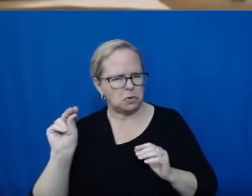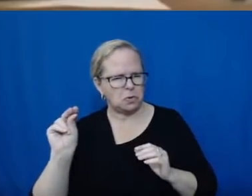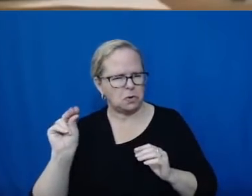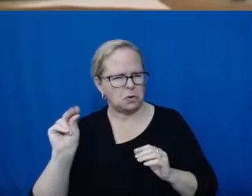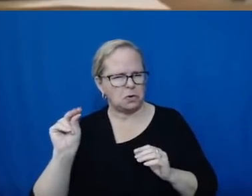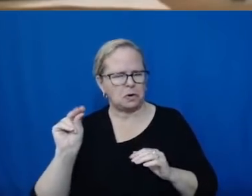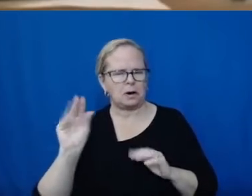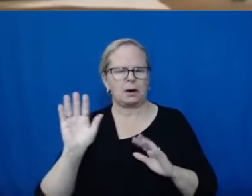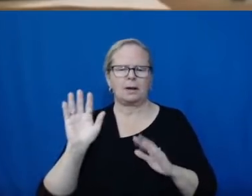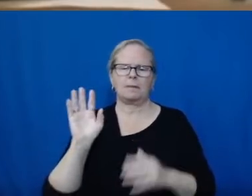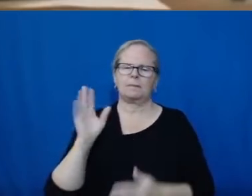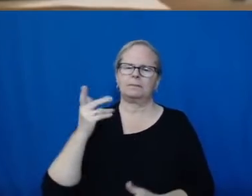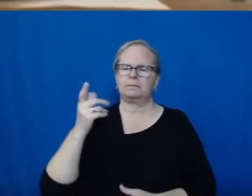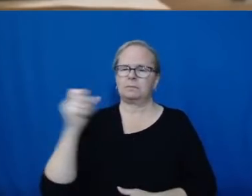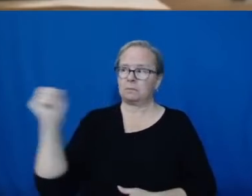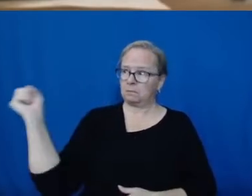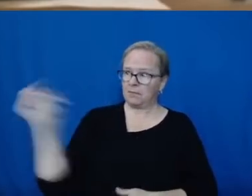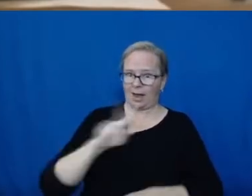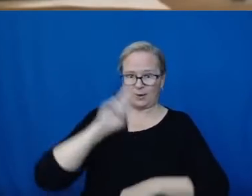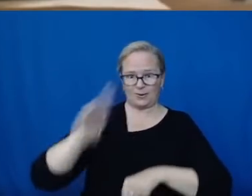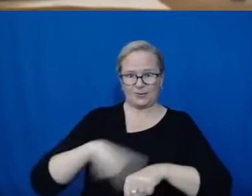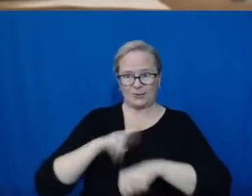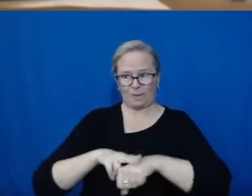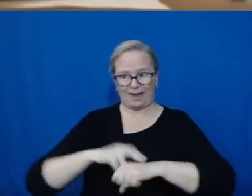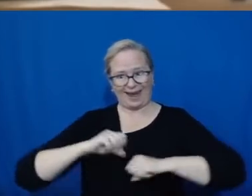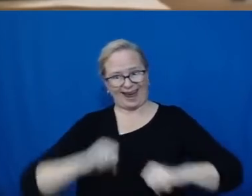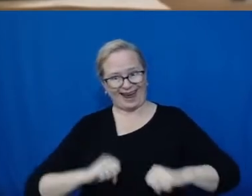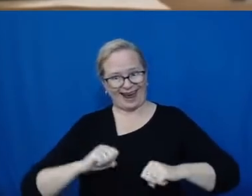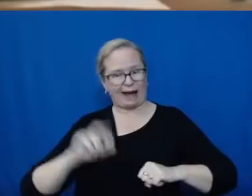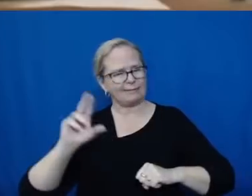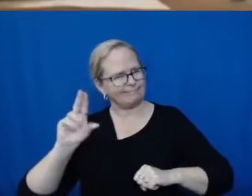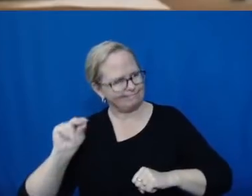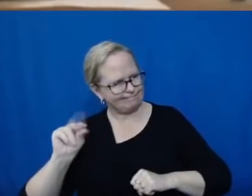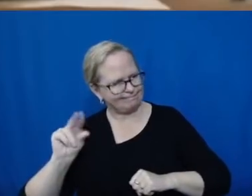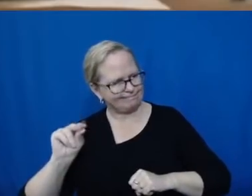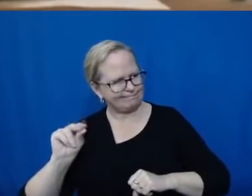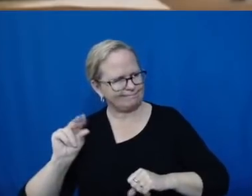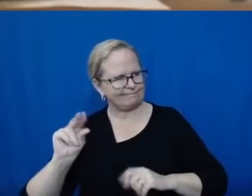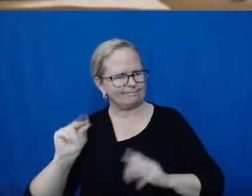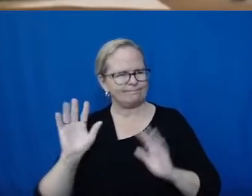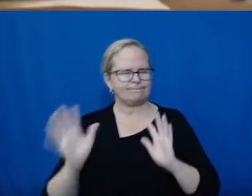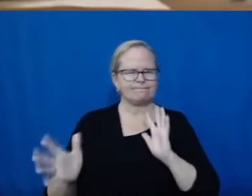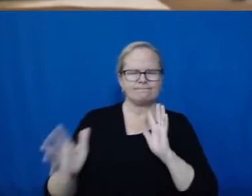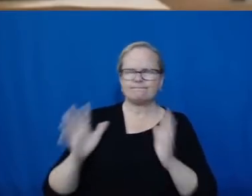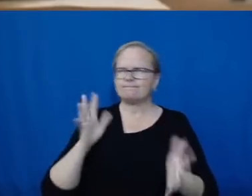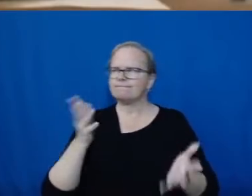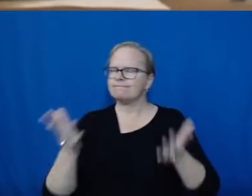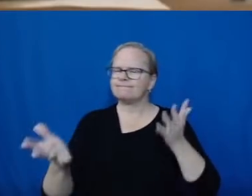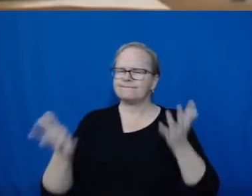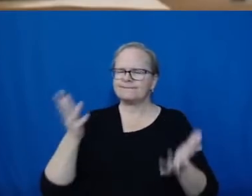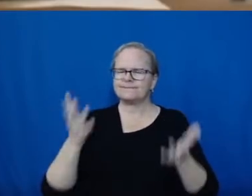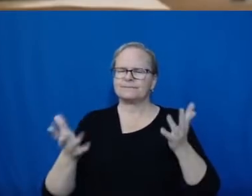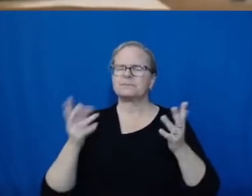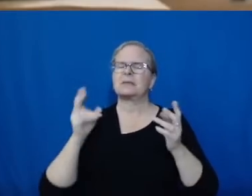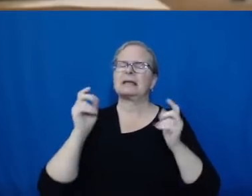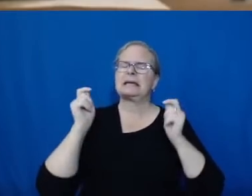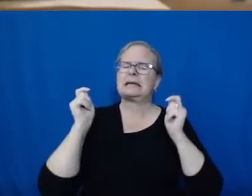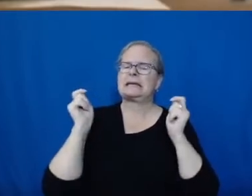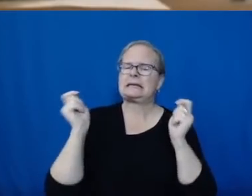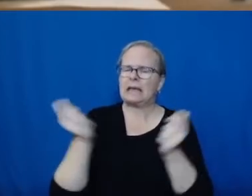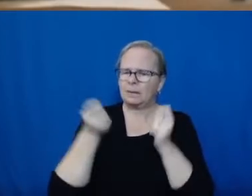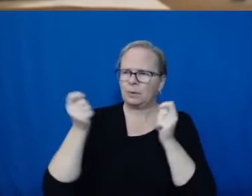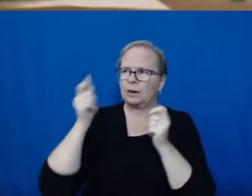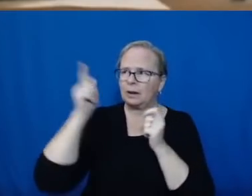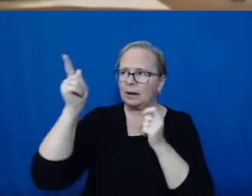completely sane either yet. So there are some things that need to be done. Let's celebrate the fact that they are